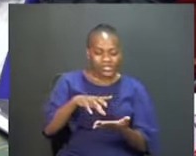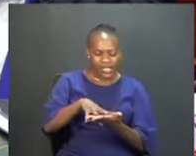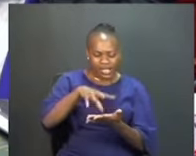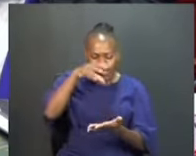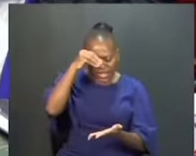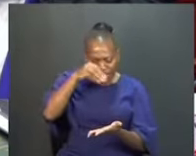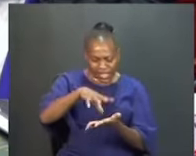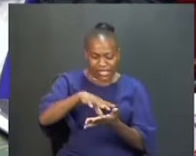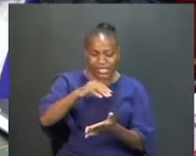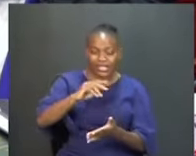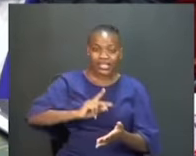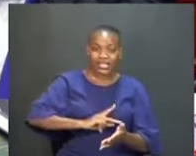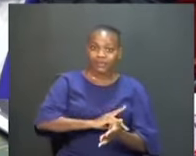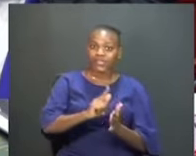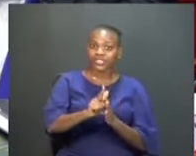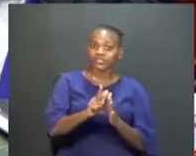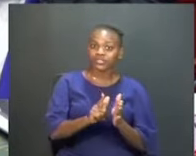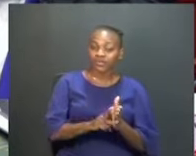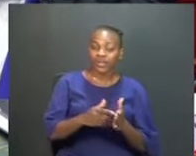had a workshop.